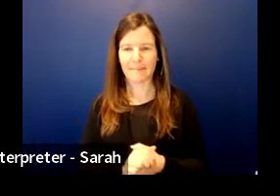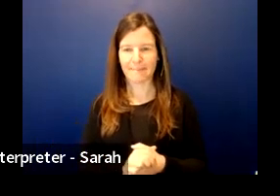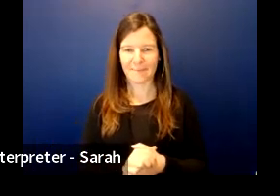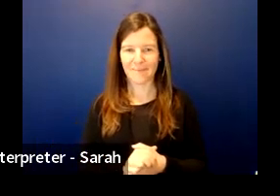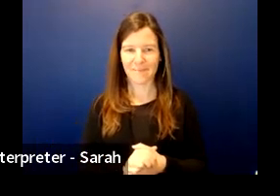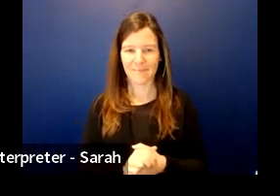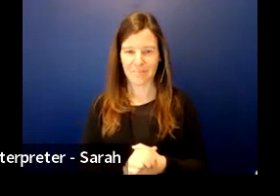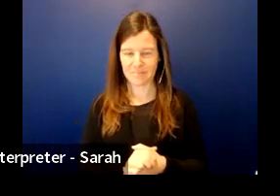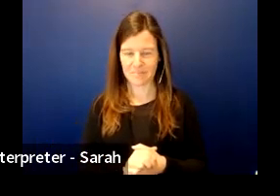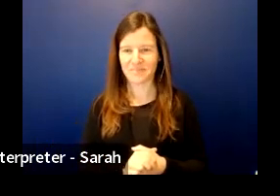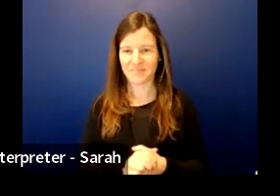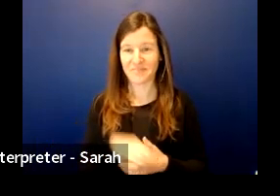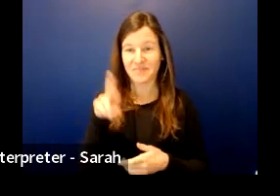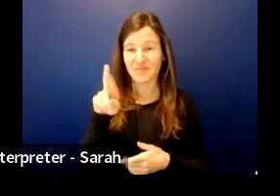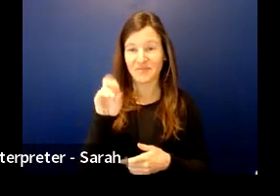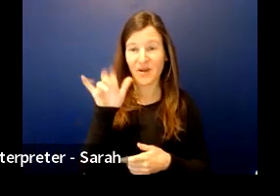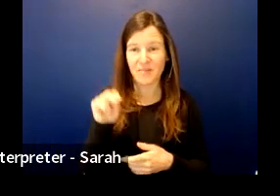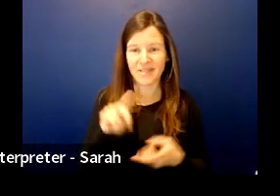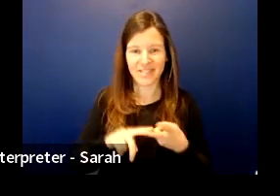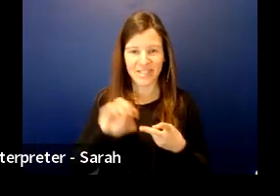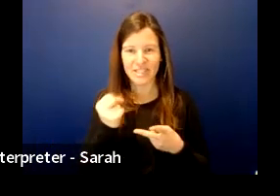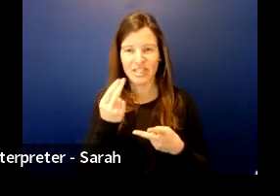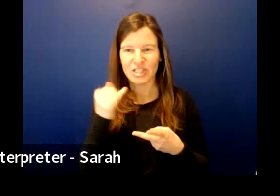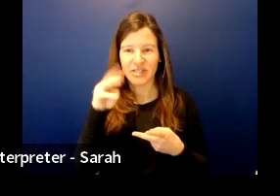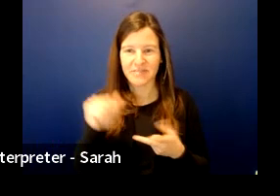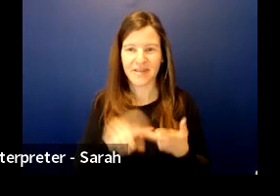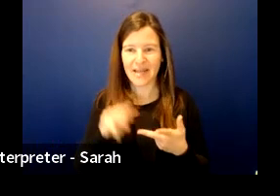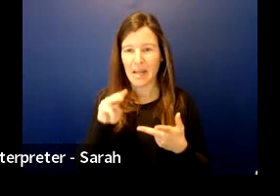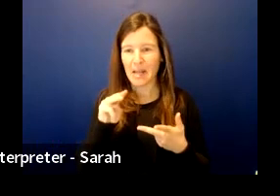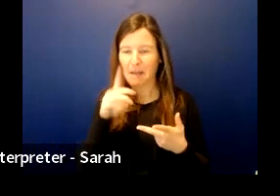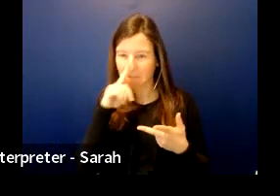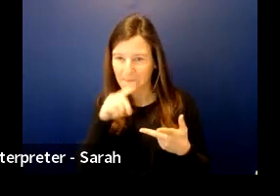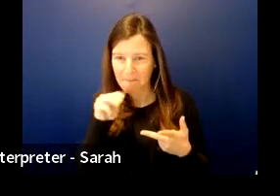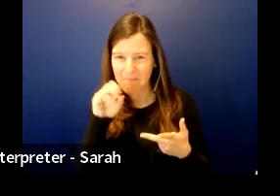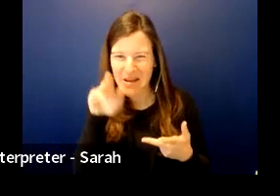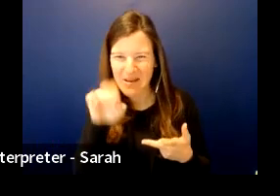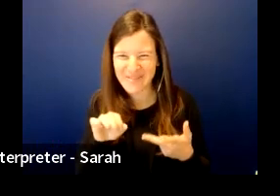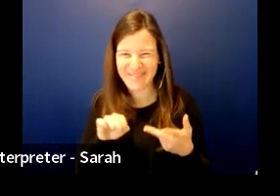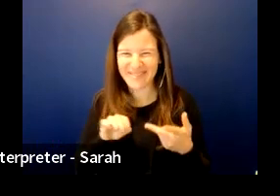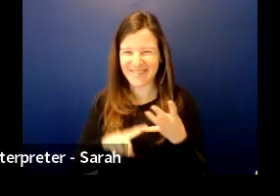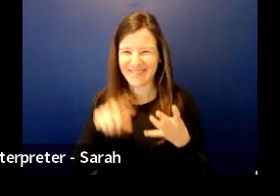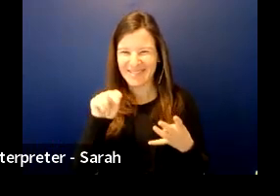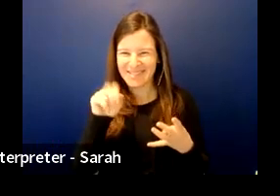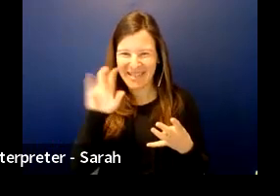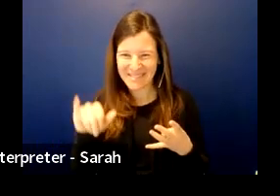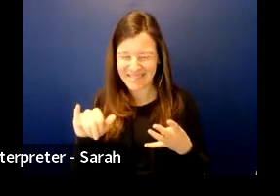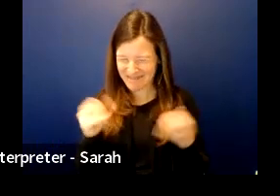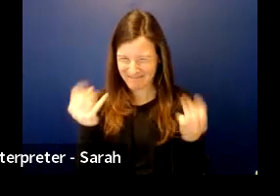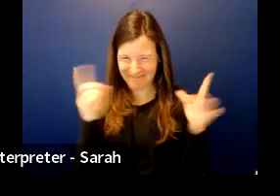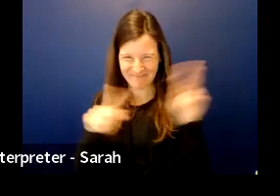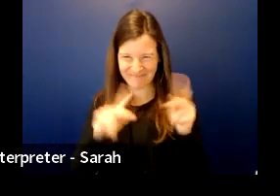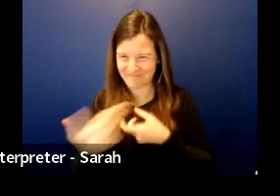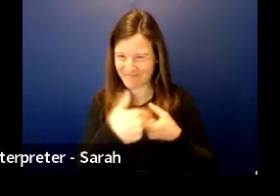We've got Robin and Shima, Mouse, Nancy. All right, it looks like we are ready to get